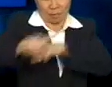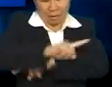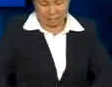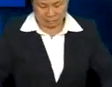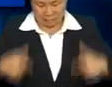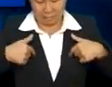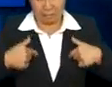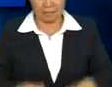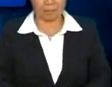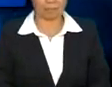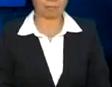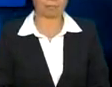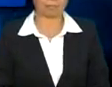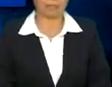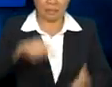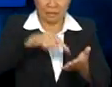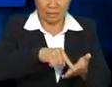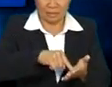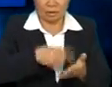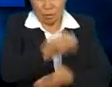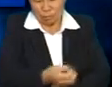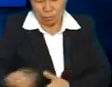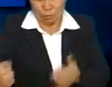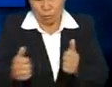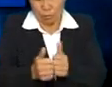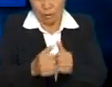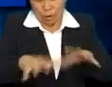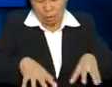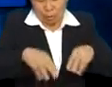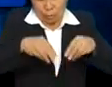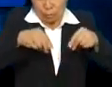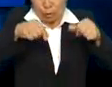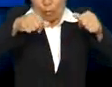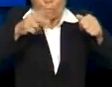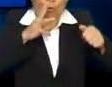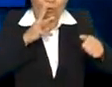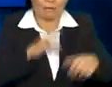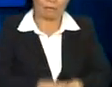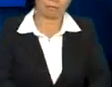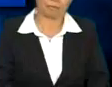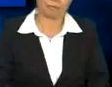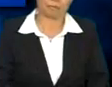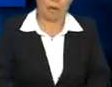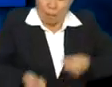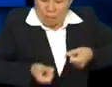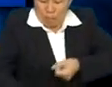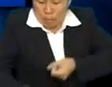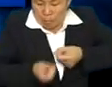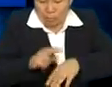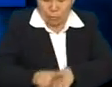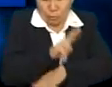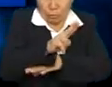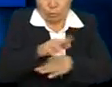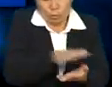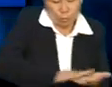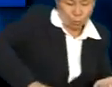daily life. These are objects that absorb water. A mop is